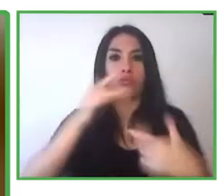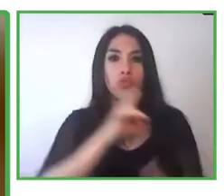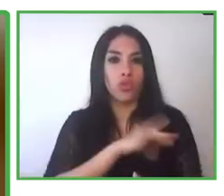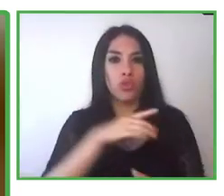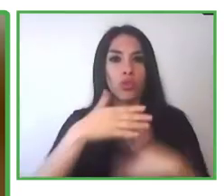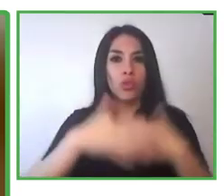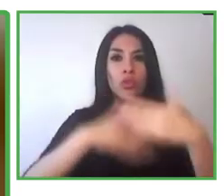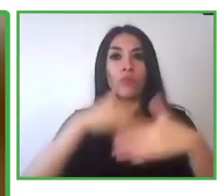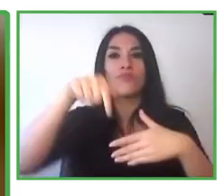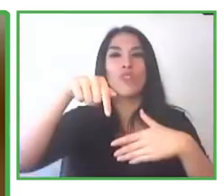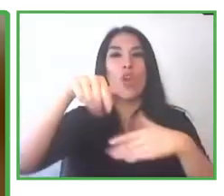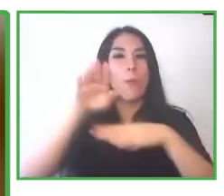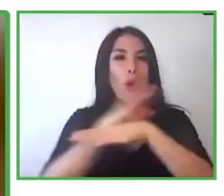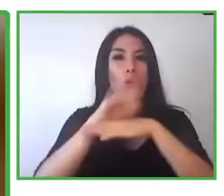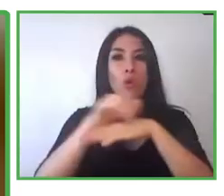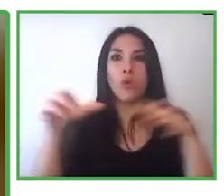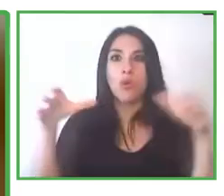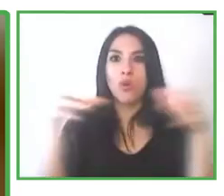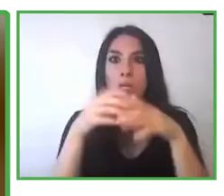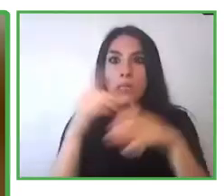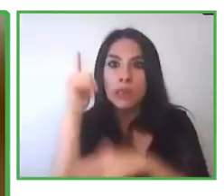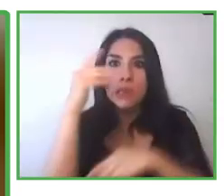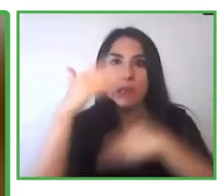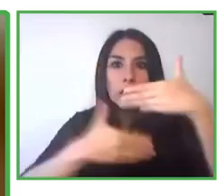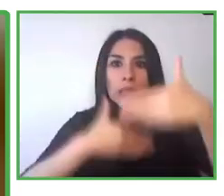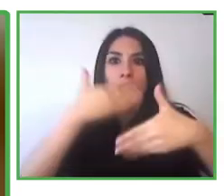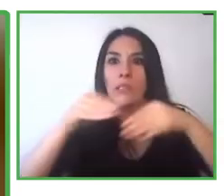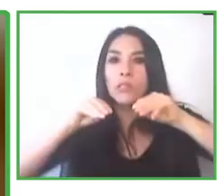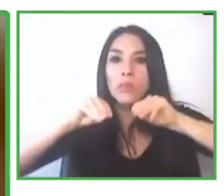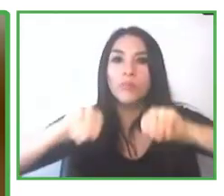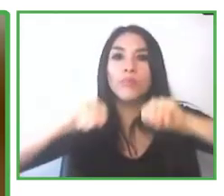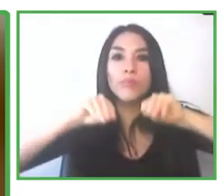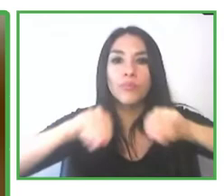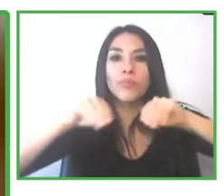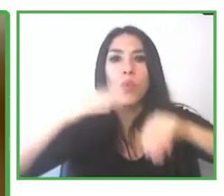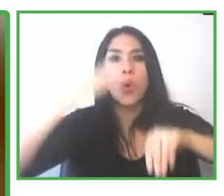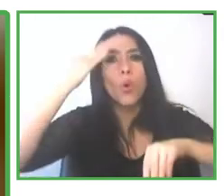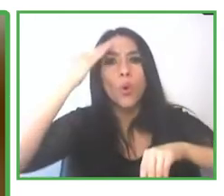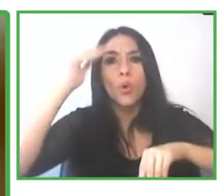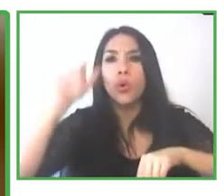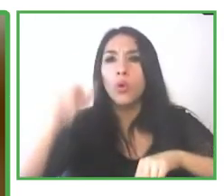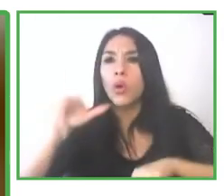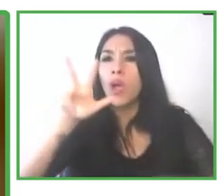work team and the INRPAC with whom we've been able to